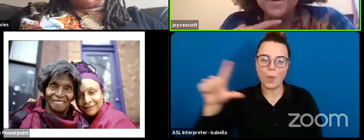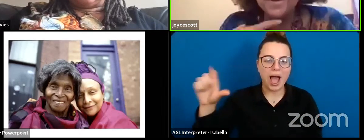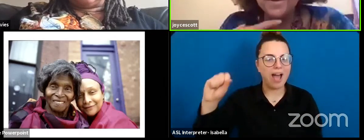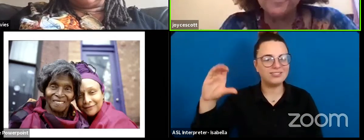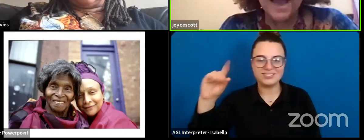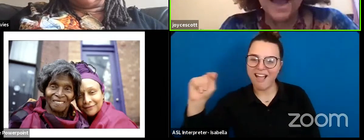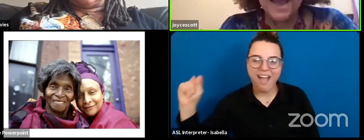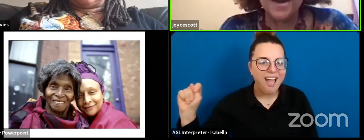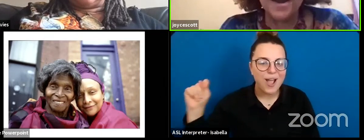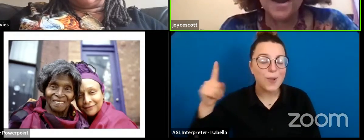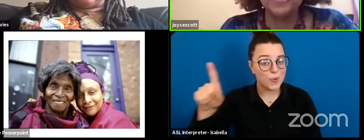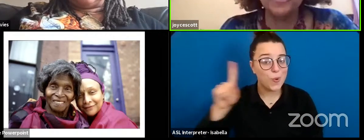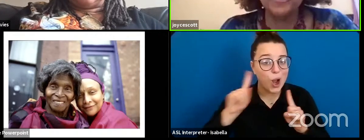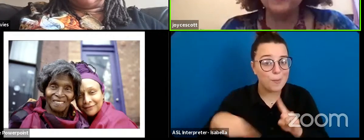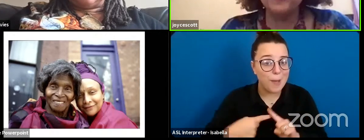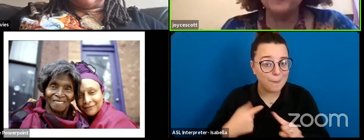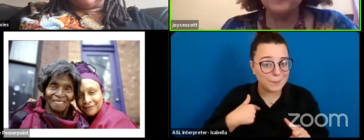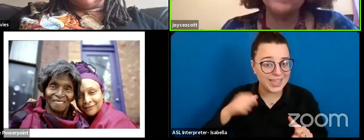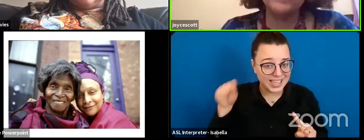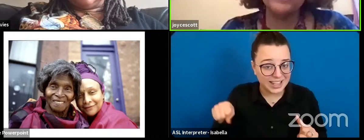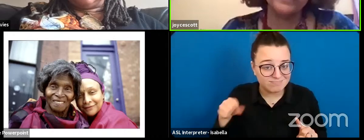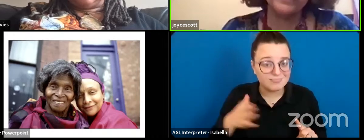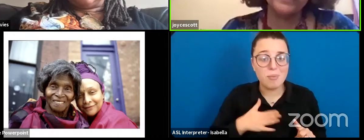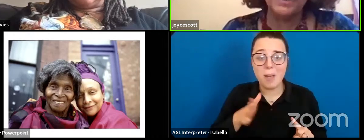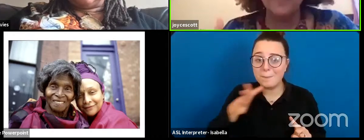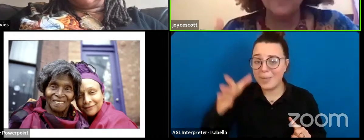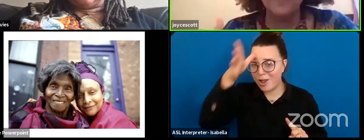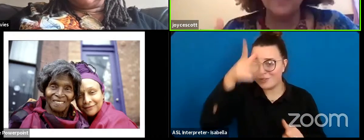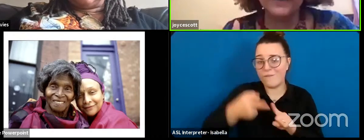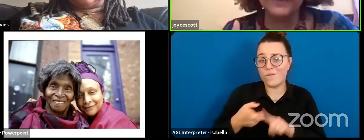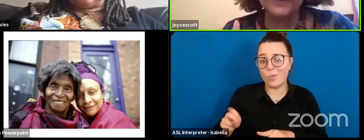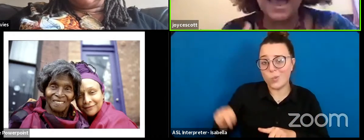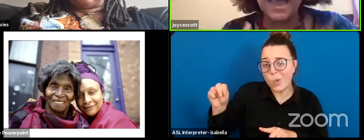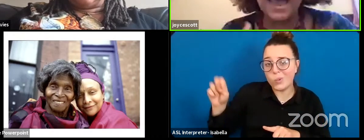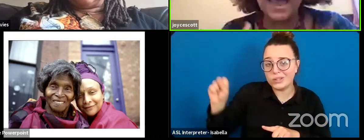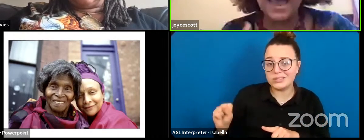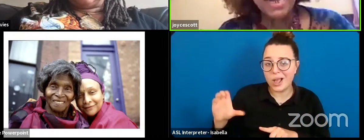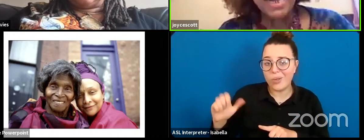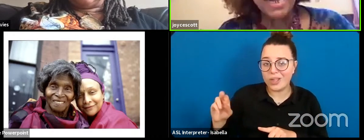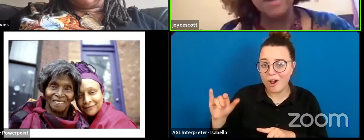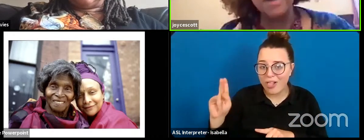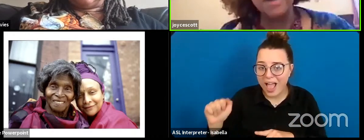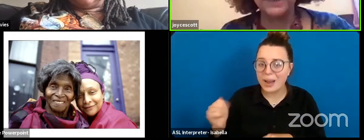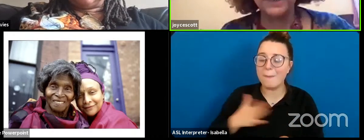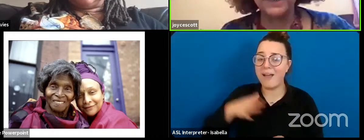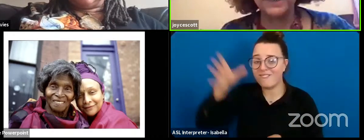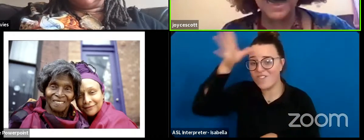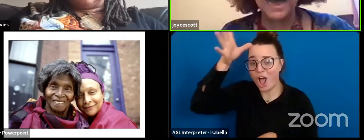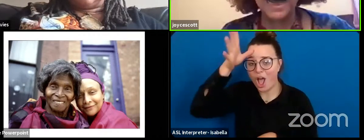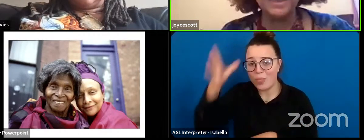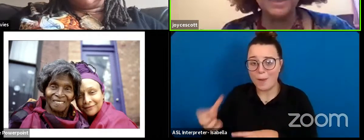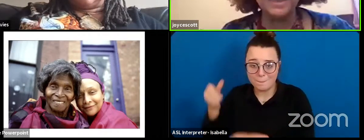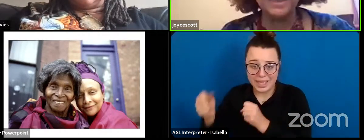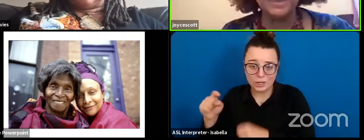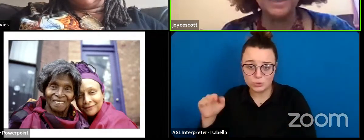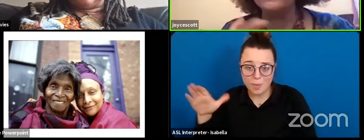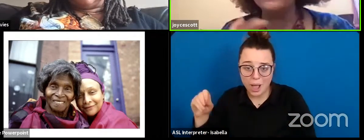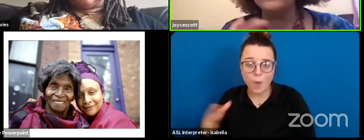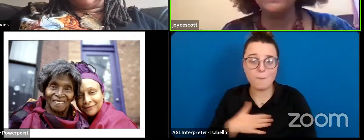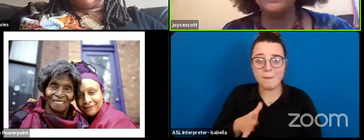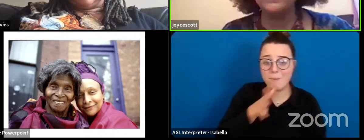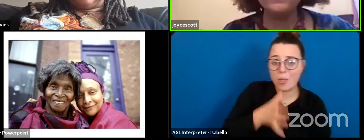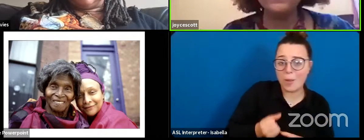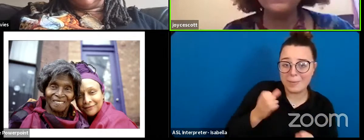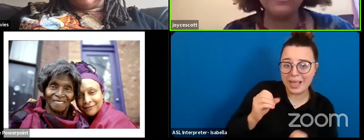heard about me. Yes, my parents are from North and South Carolina. My father picked tobacco and my mother picked cotton. They